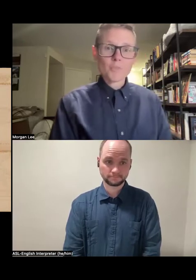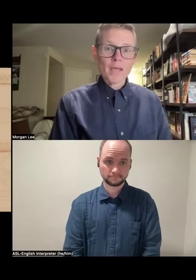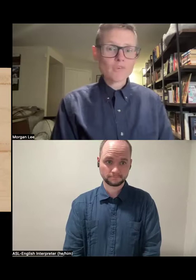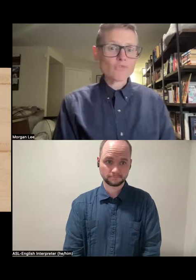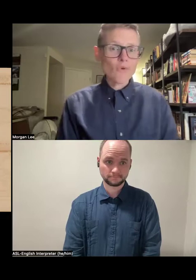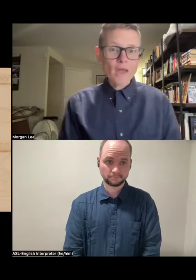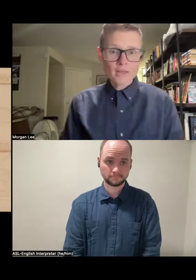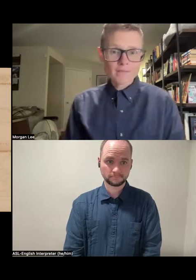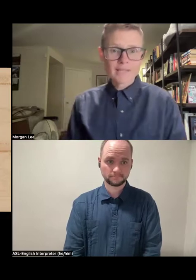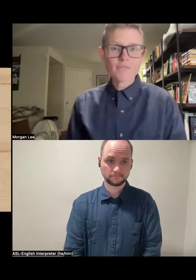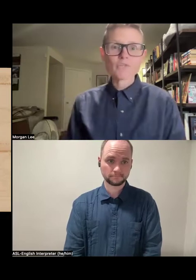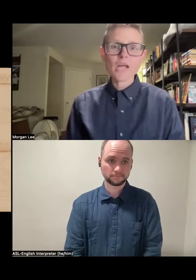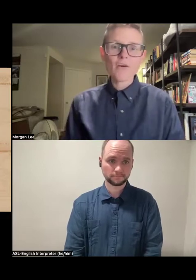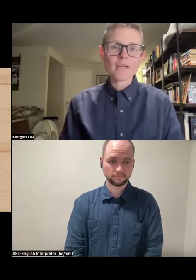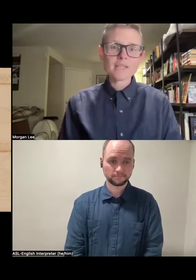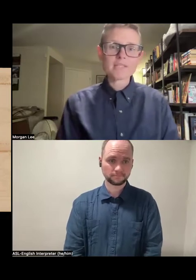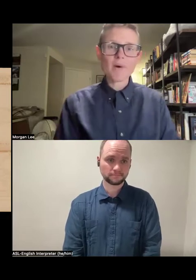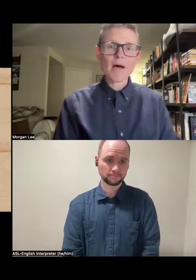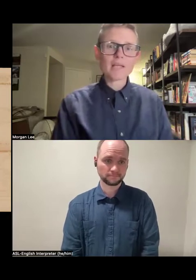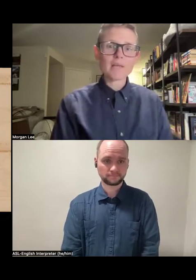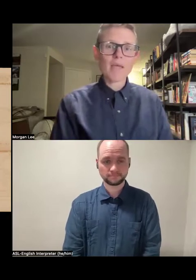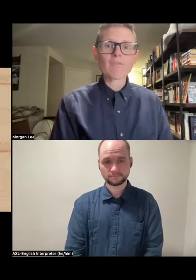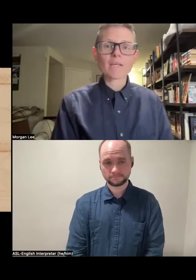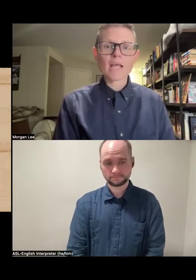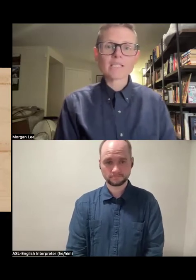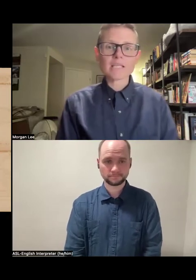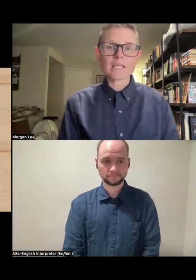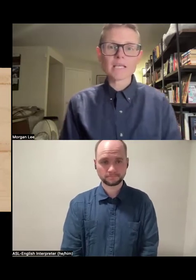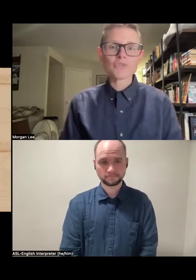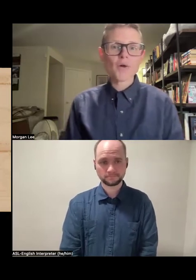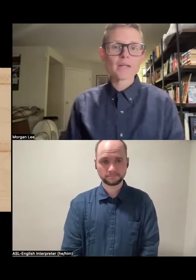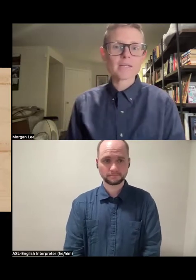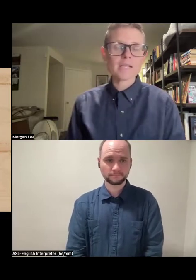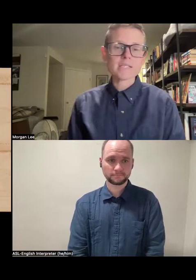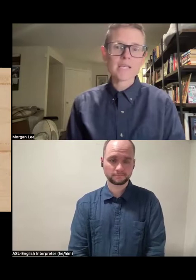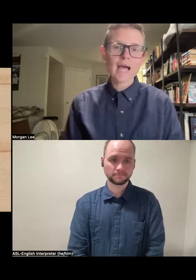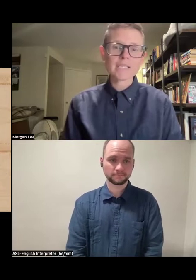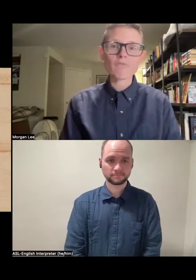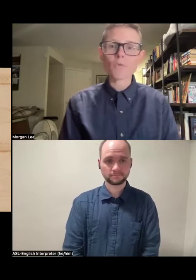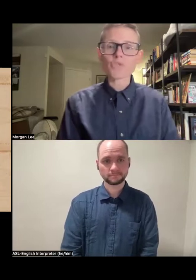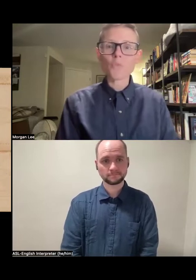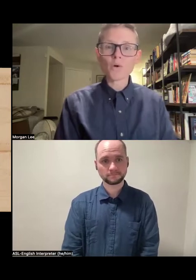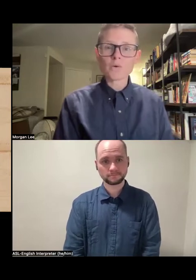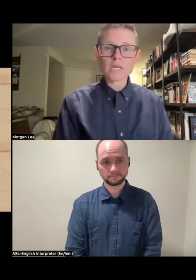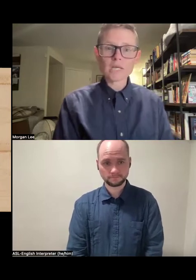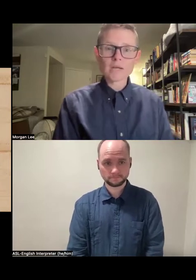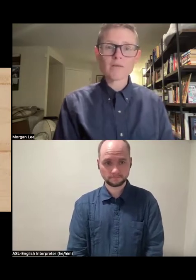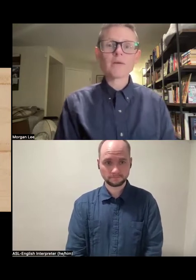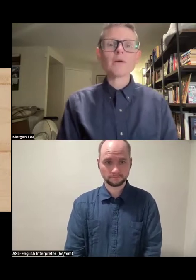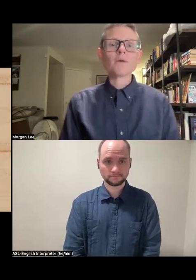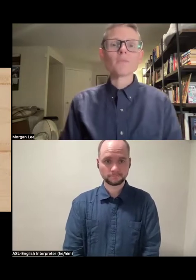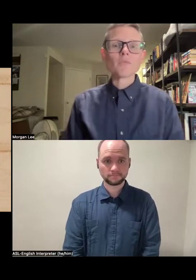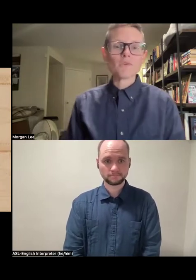If your behavior is great, if you're sharing, smiling, behaving nicely, interacting nicely, asking for what you want or